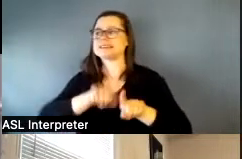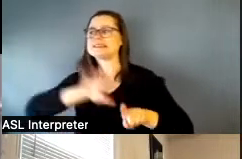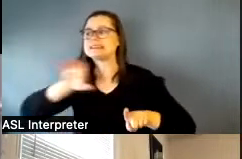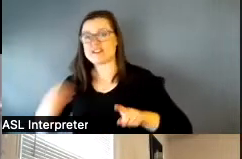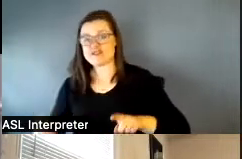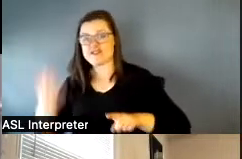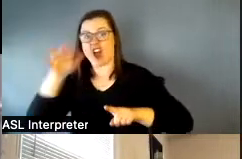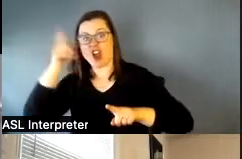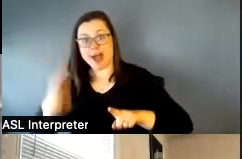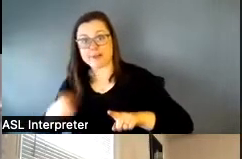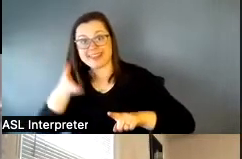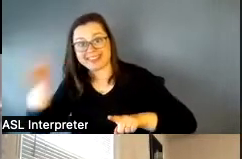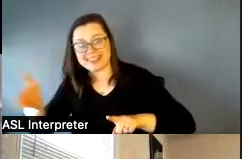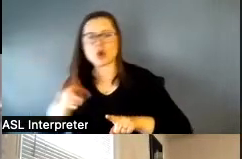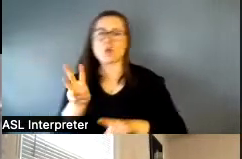mountains. And